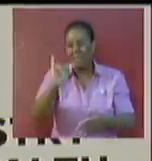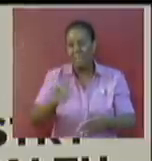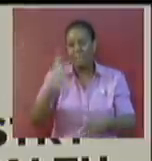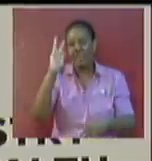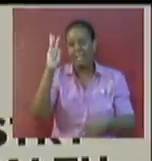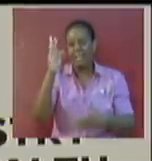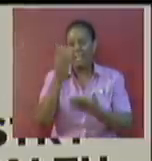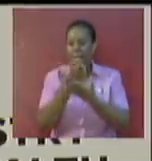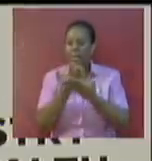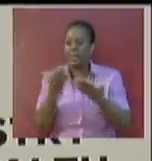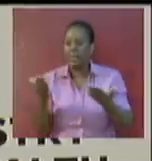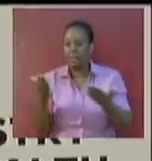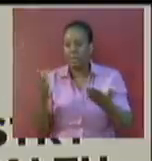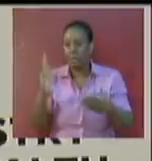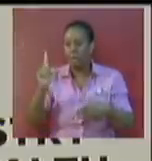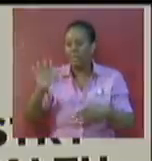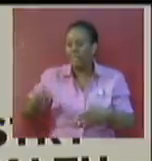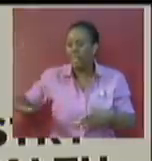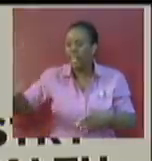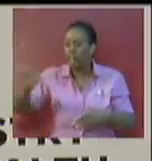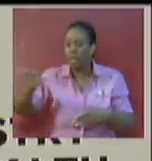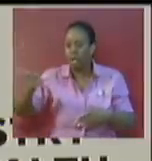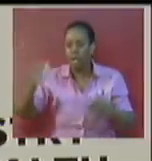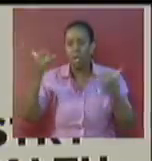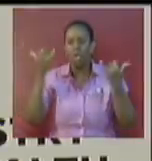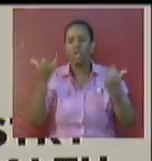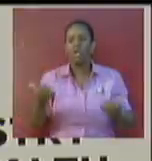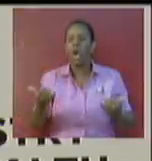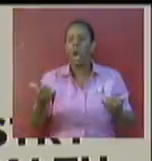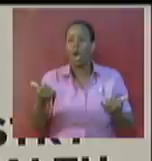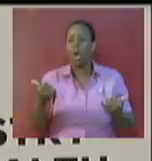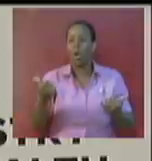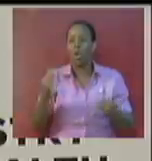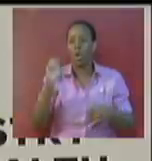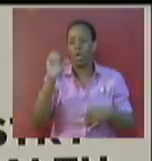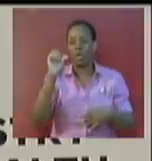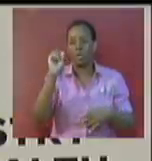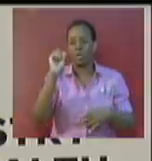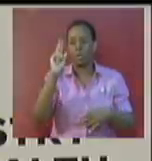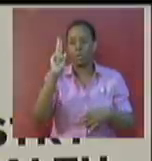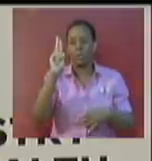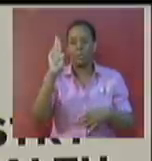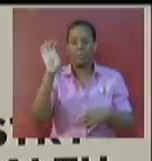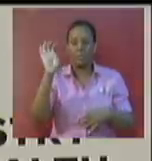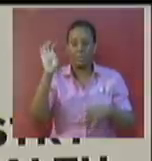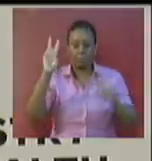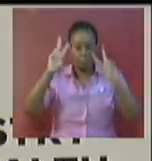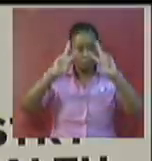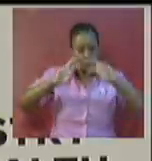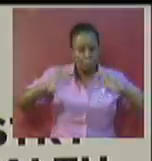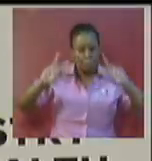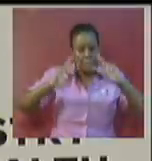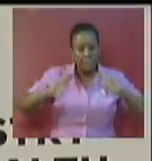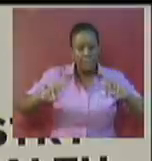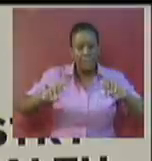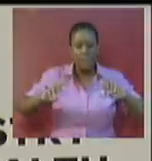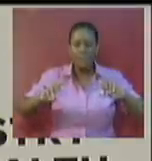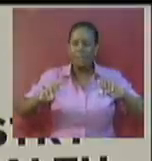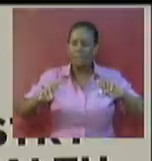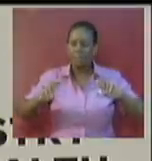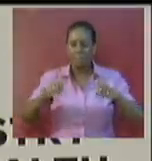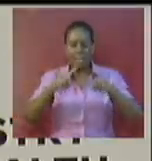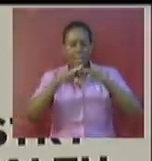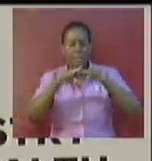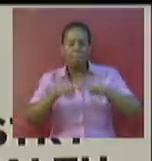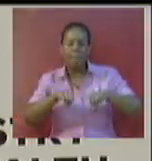We're actually doing some surveys at this point. Hopefully, based on those target groups and surveys, we can get a little